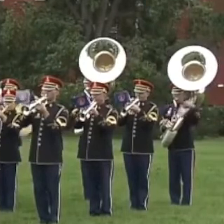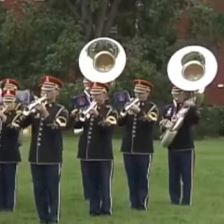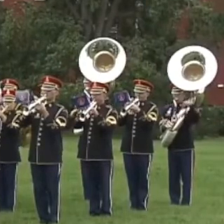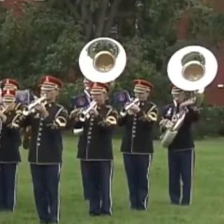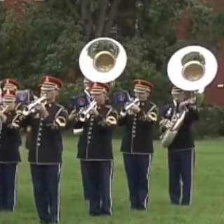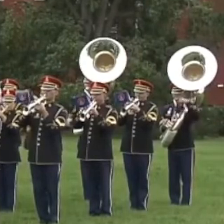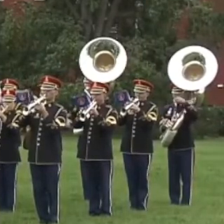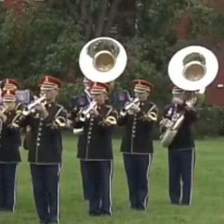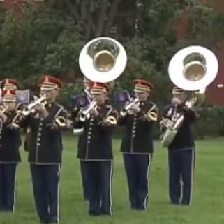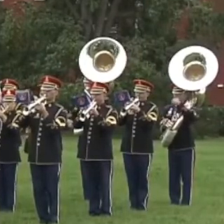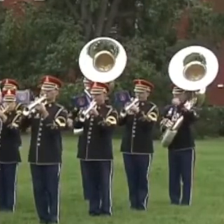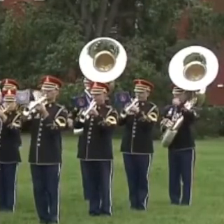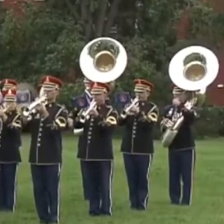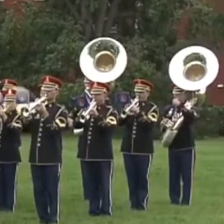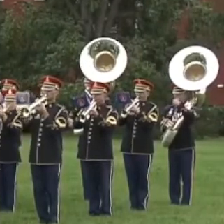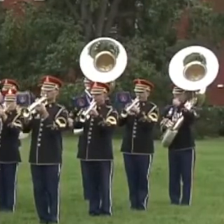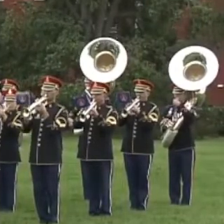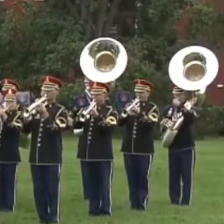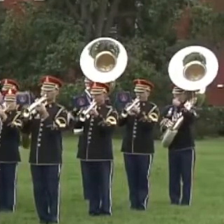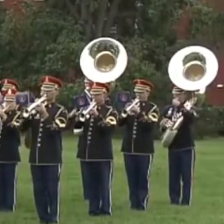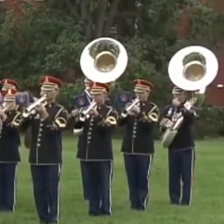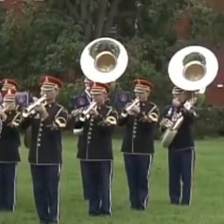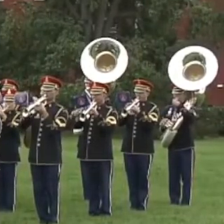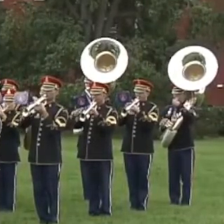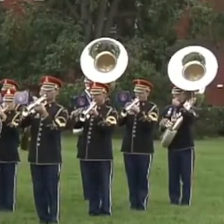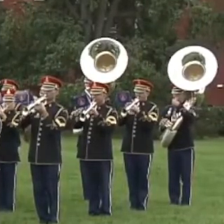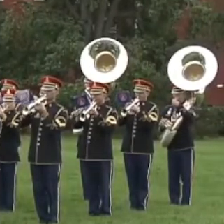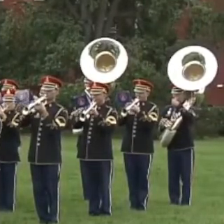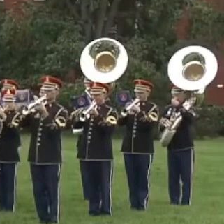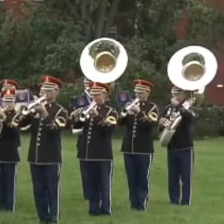The United States Army.